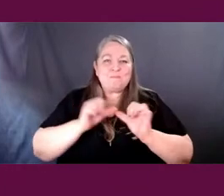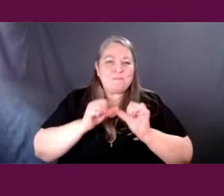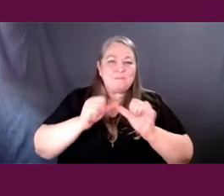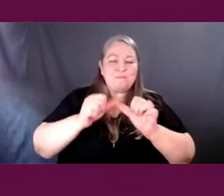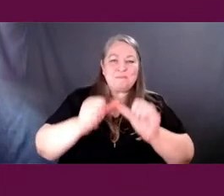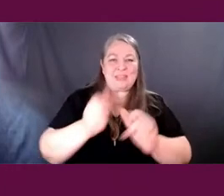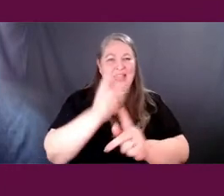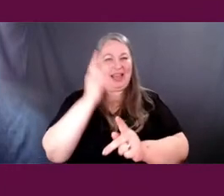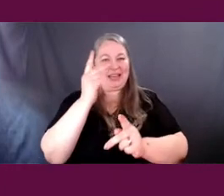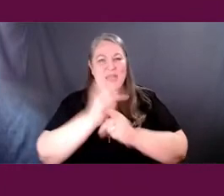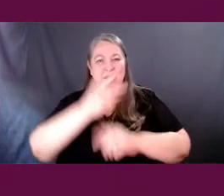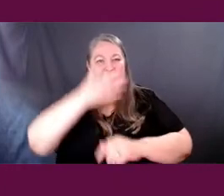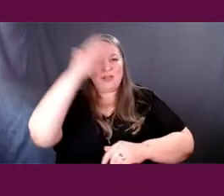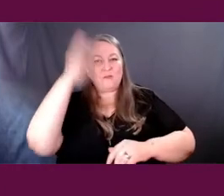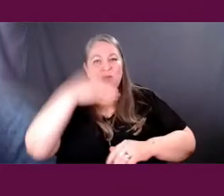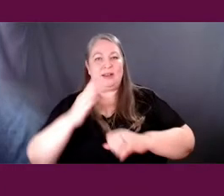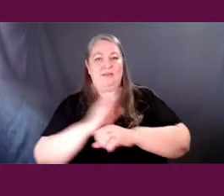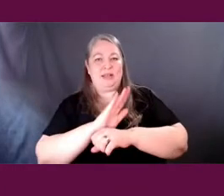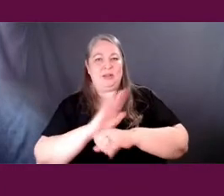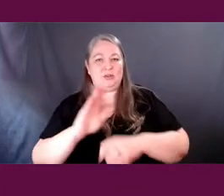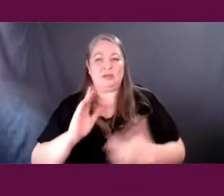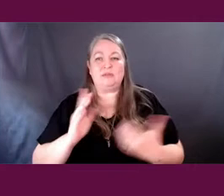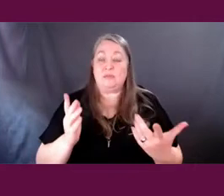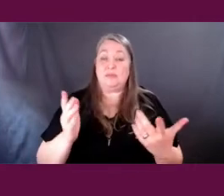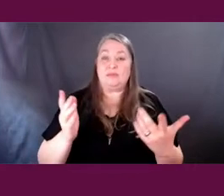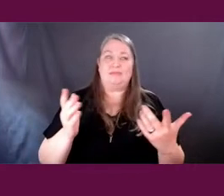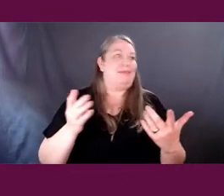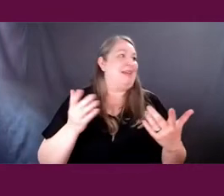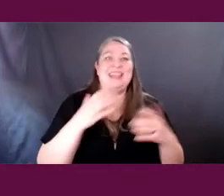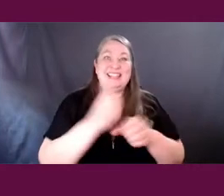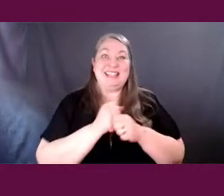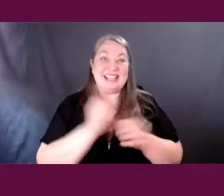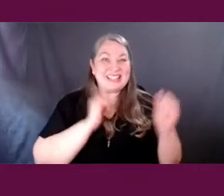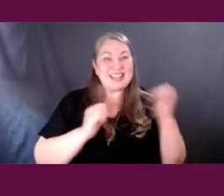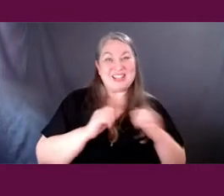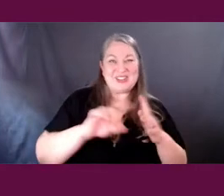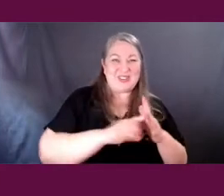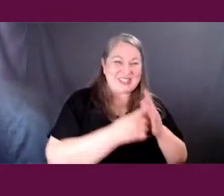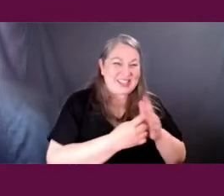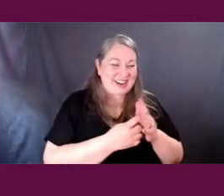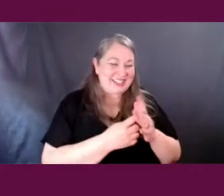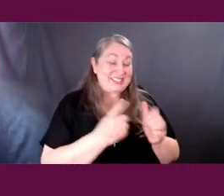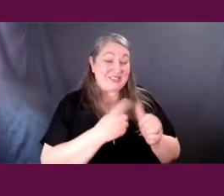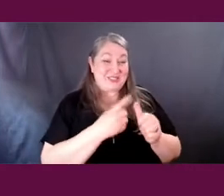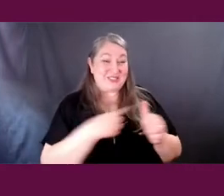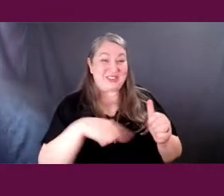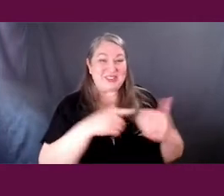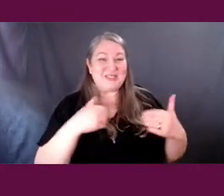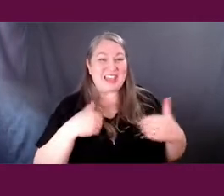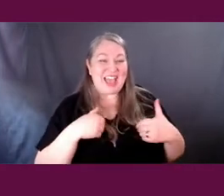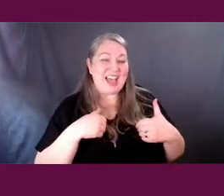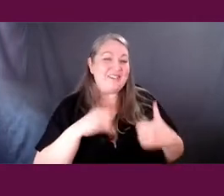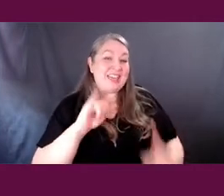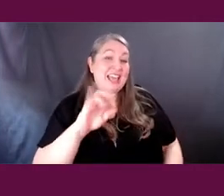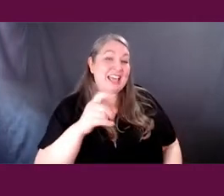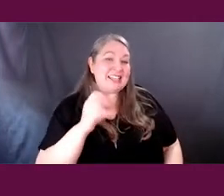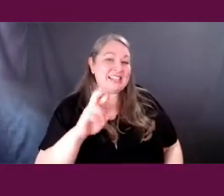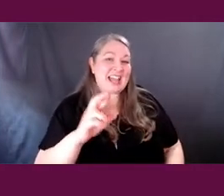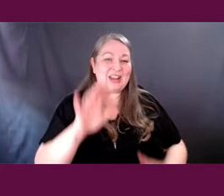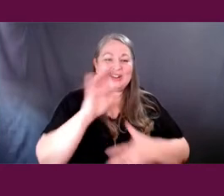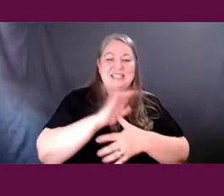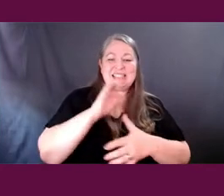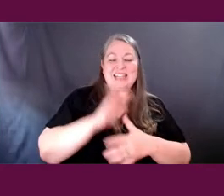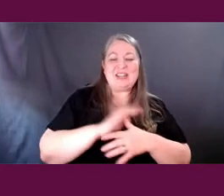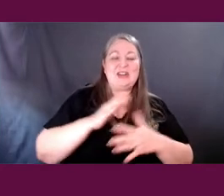all industries. Now let's get this show started. First up, we have Insider Senior Entertainment